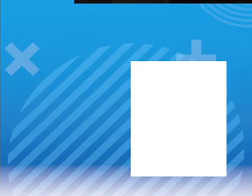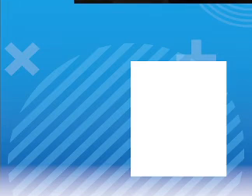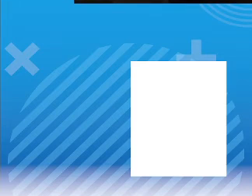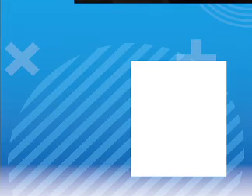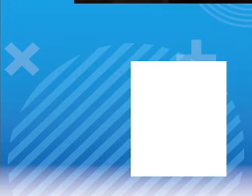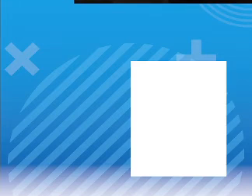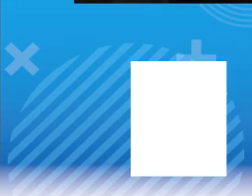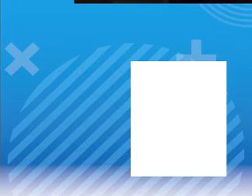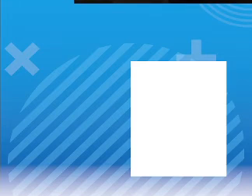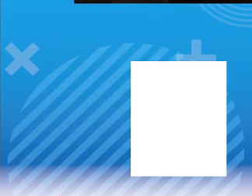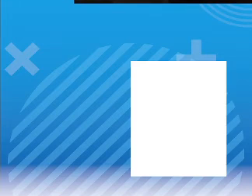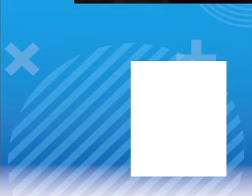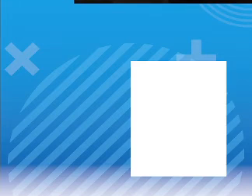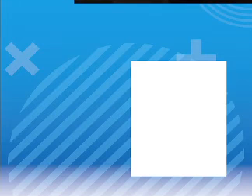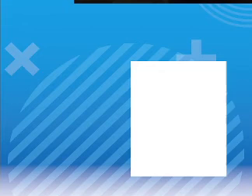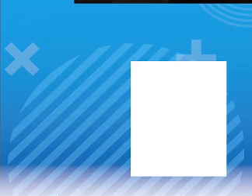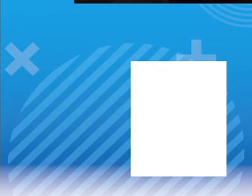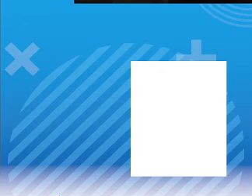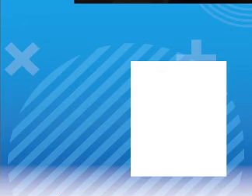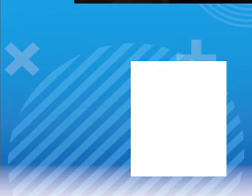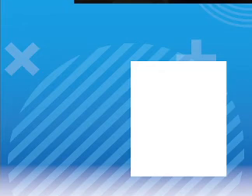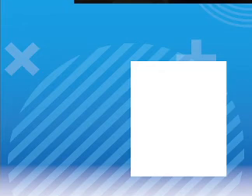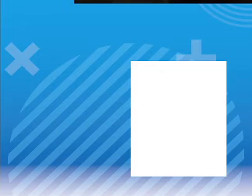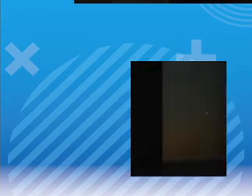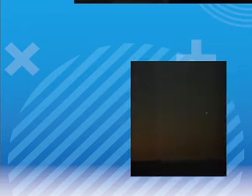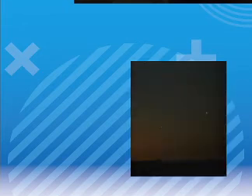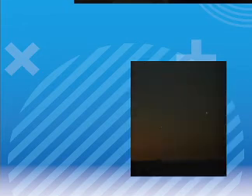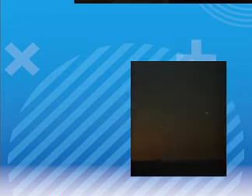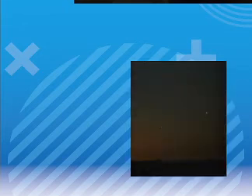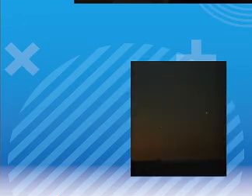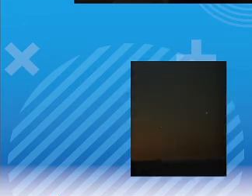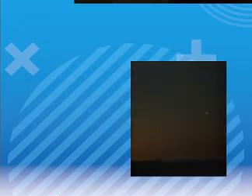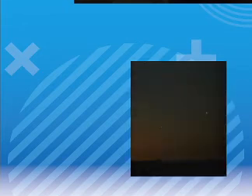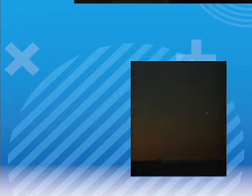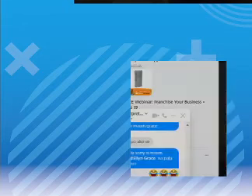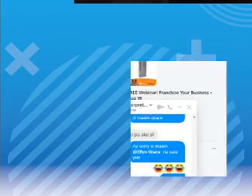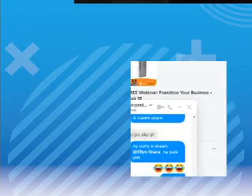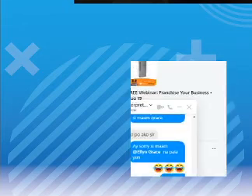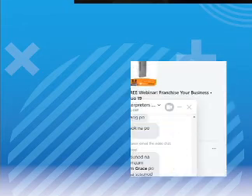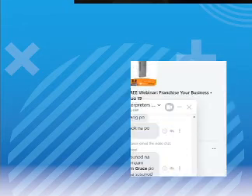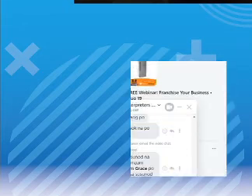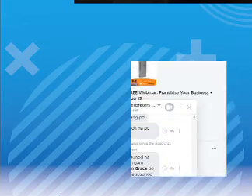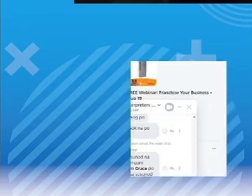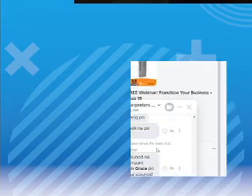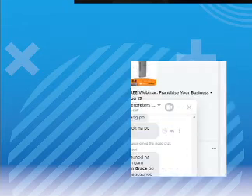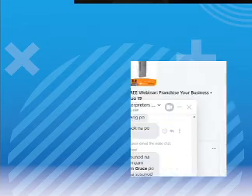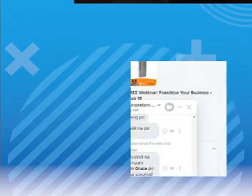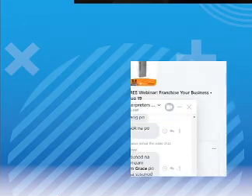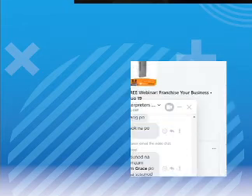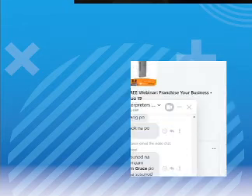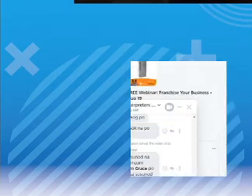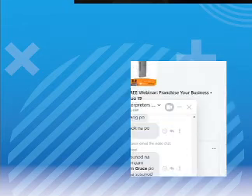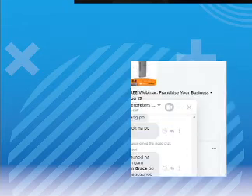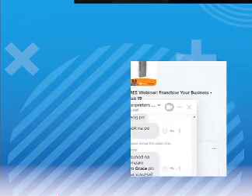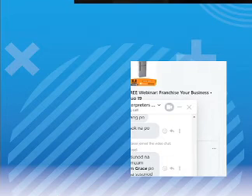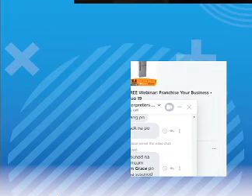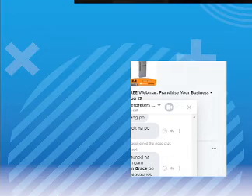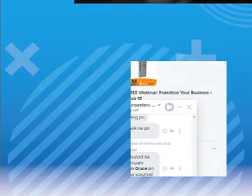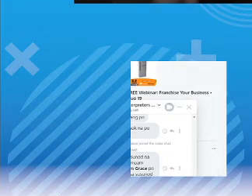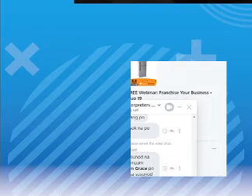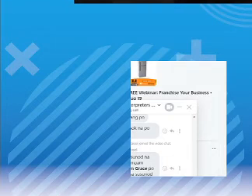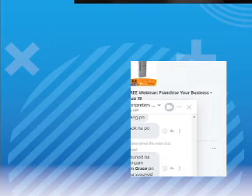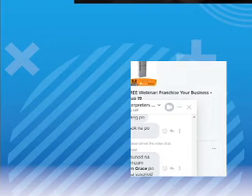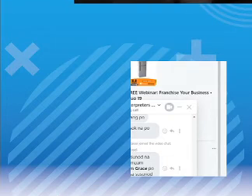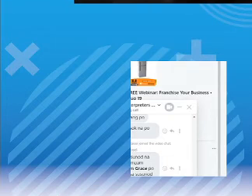para maligo. Kung araw-araw nagagawa natin maligo or mag-toothbrush, pwede natin paglaanan ng oras itong exercise na to. So, yun